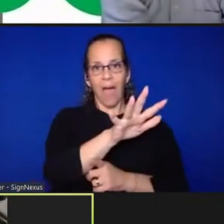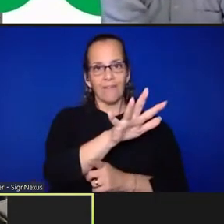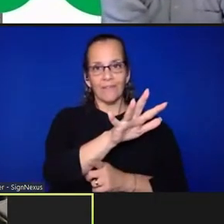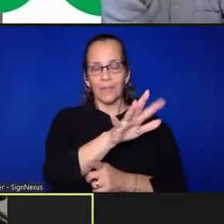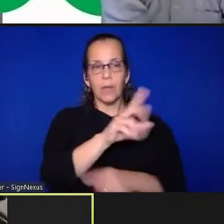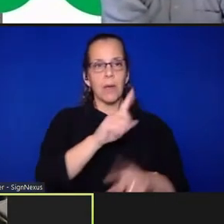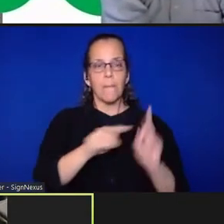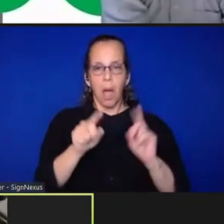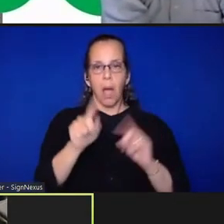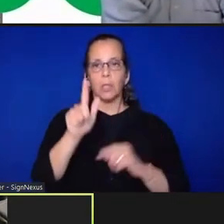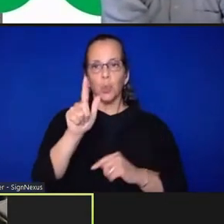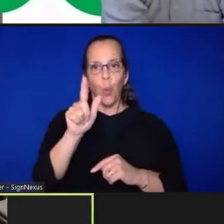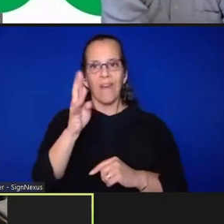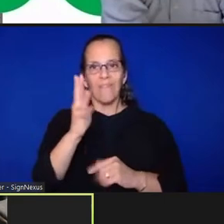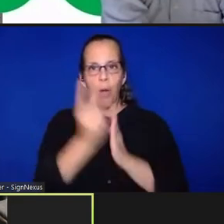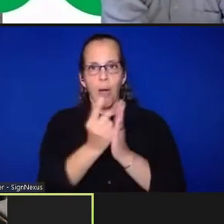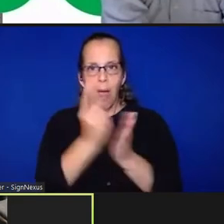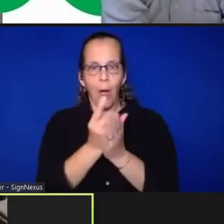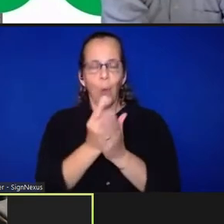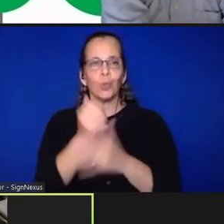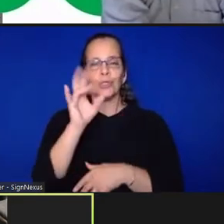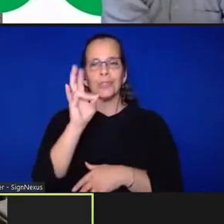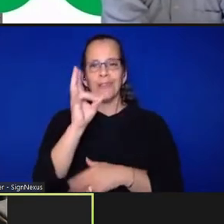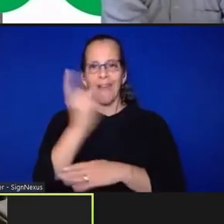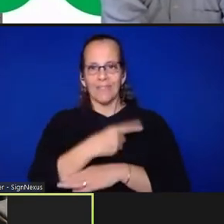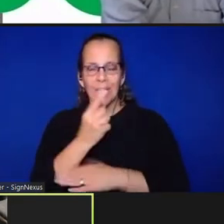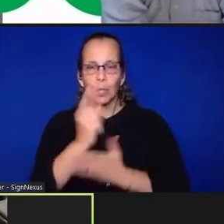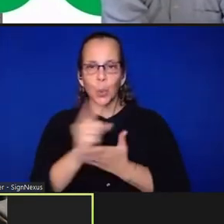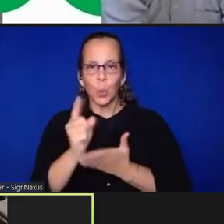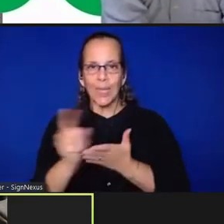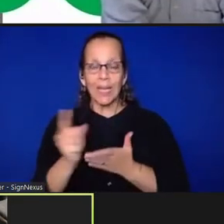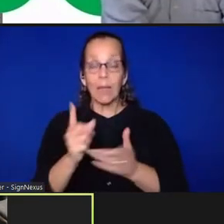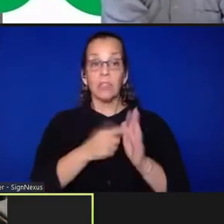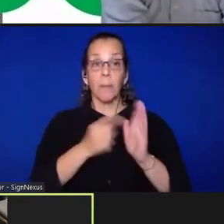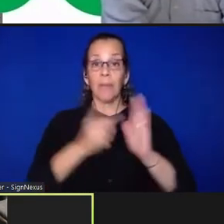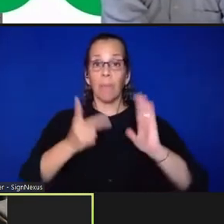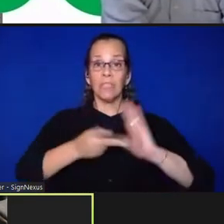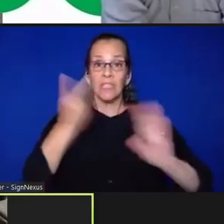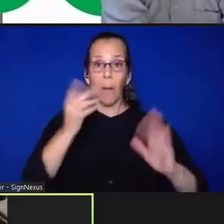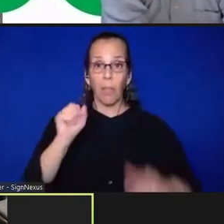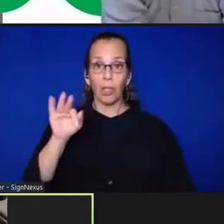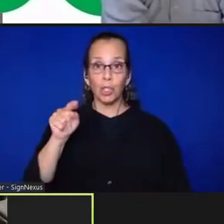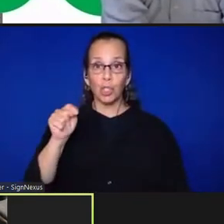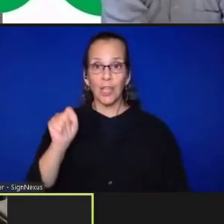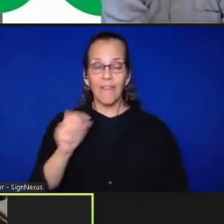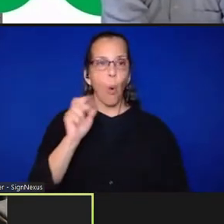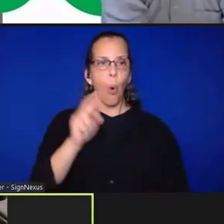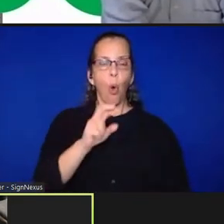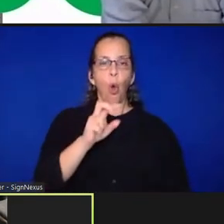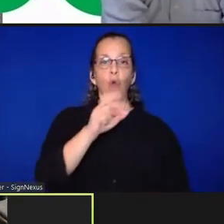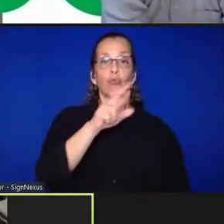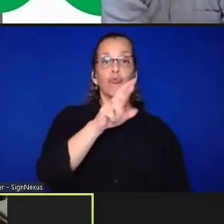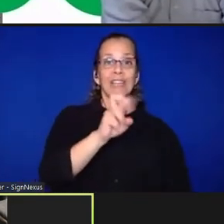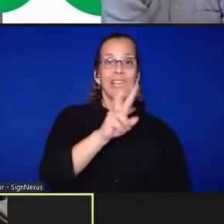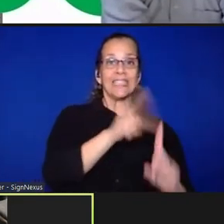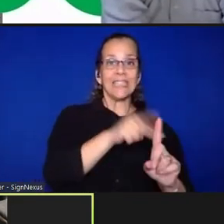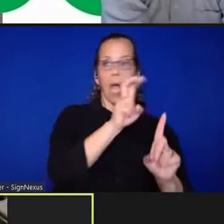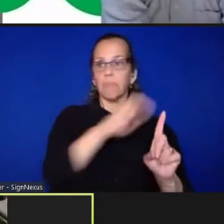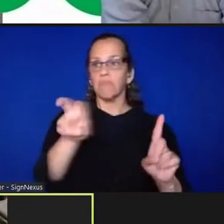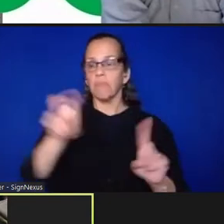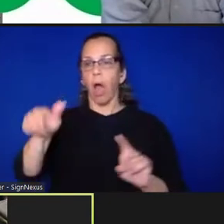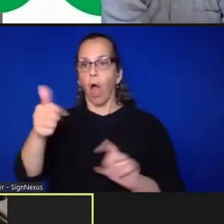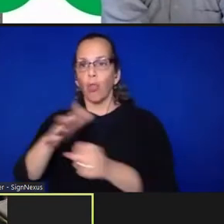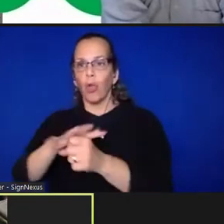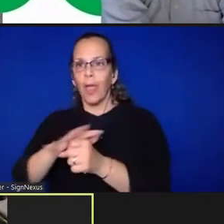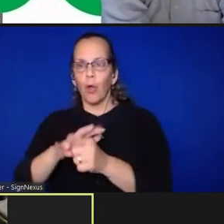and that being ordered to do a double shift or reassign to work in another area is common occurrence and out of our